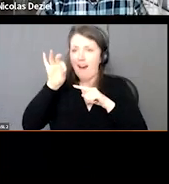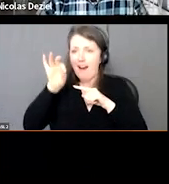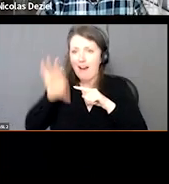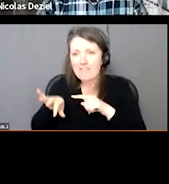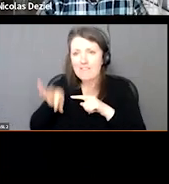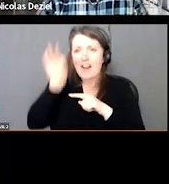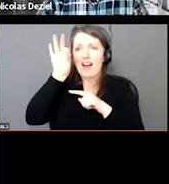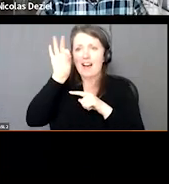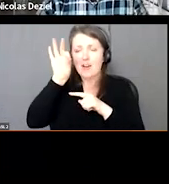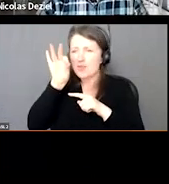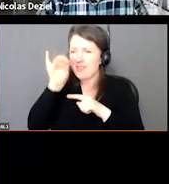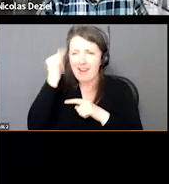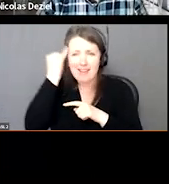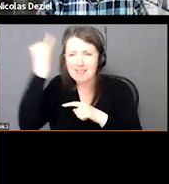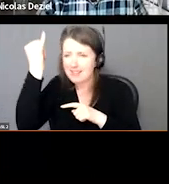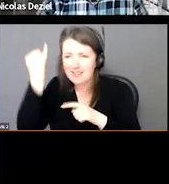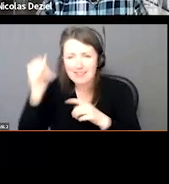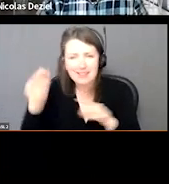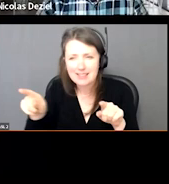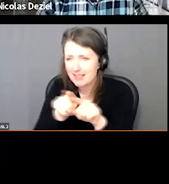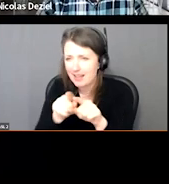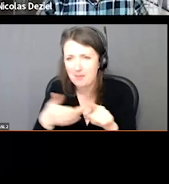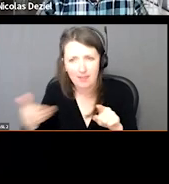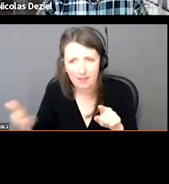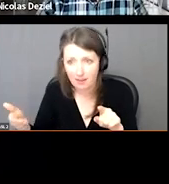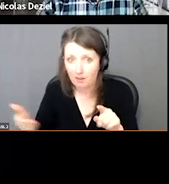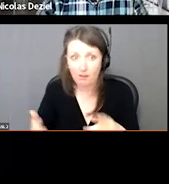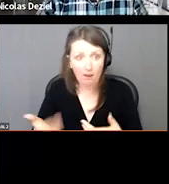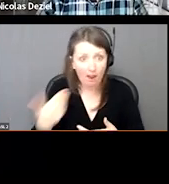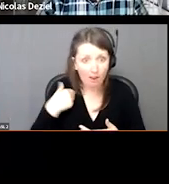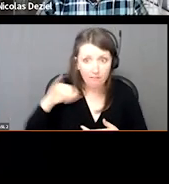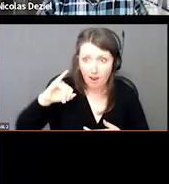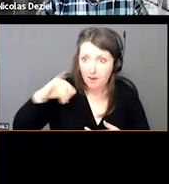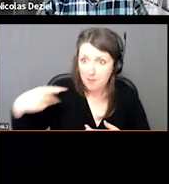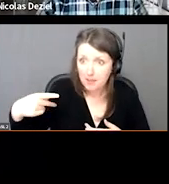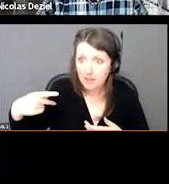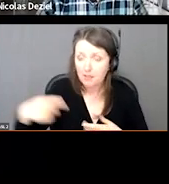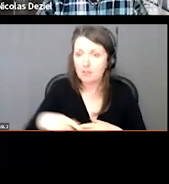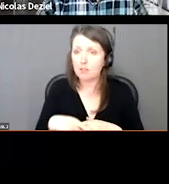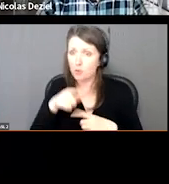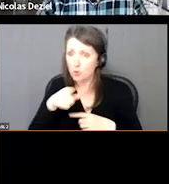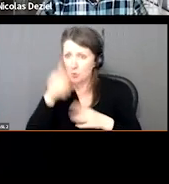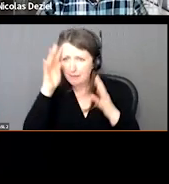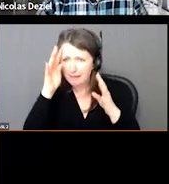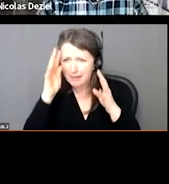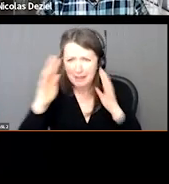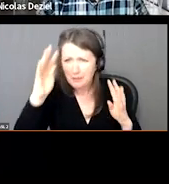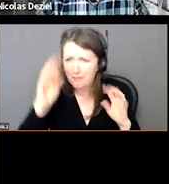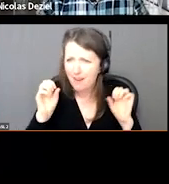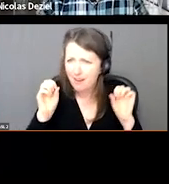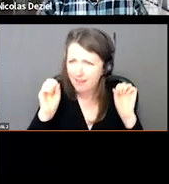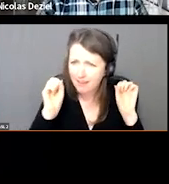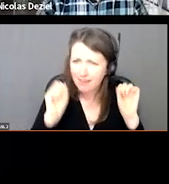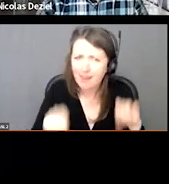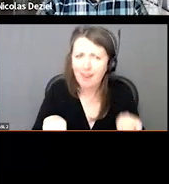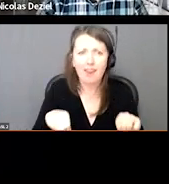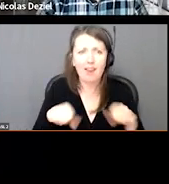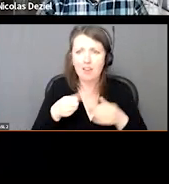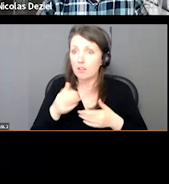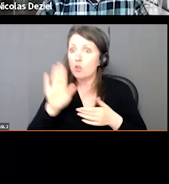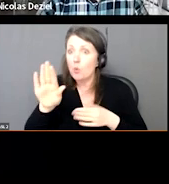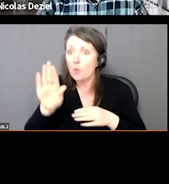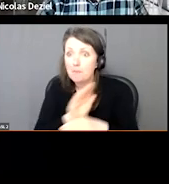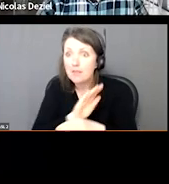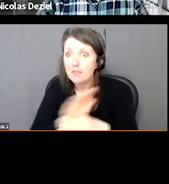right? If you have IP, if you innovate and you know what your IP is all about, it could help you grow your business. It will help you